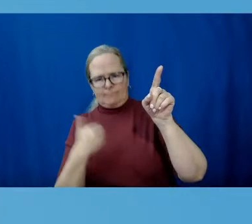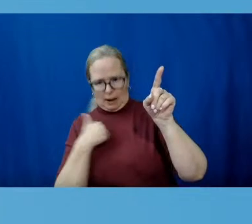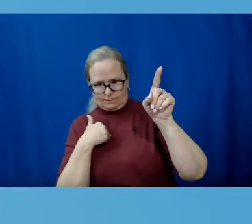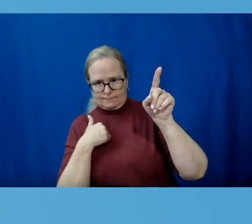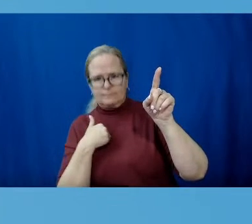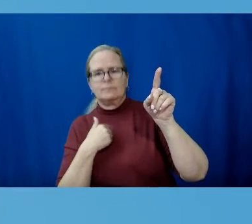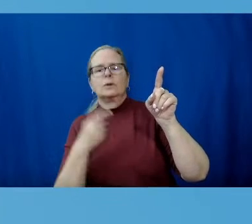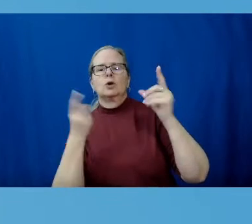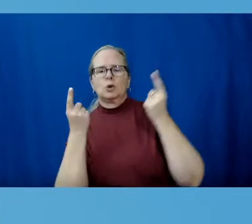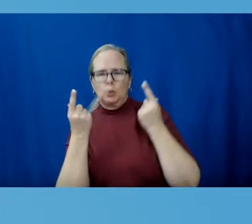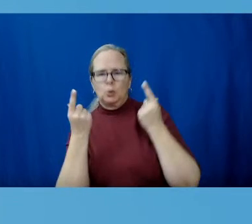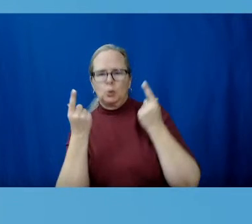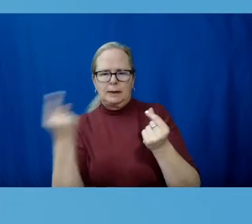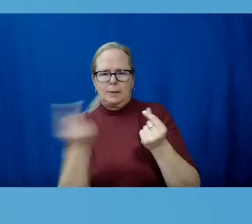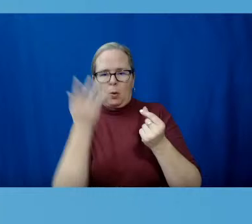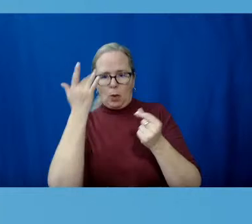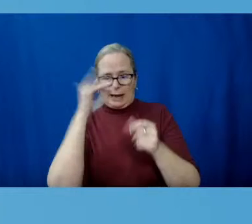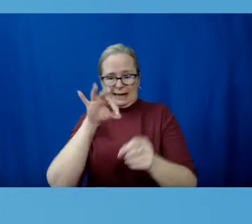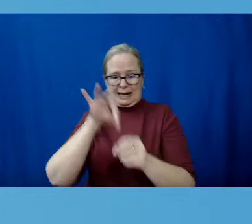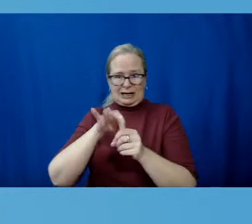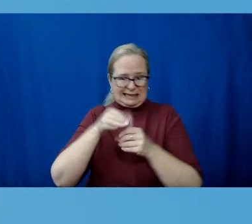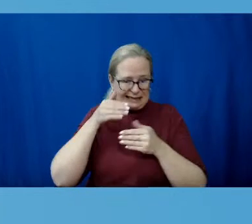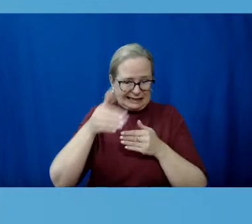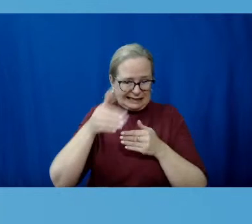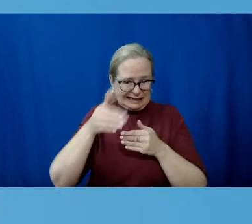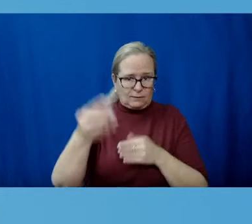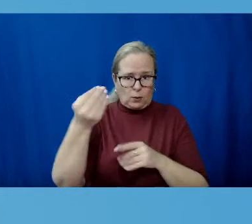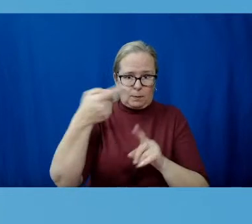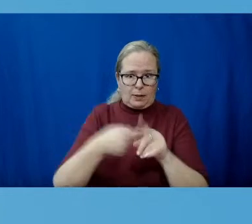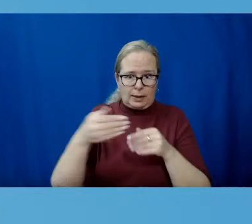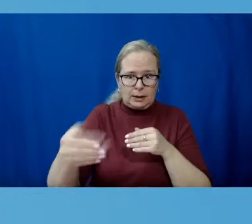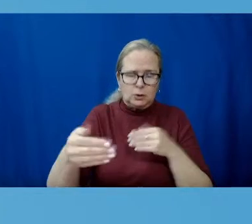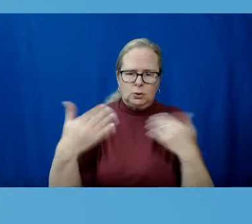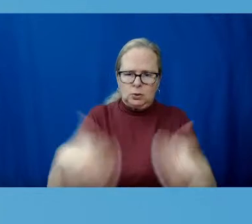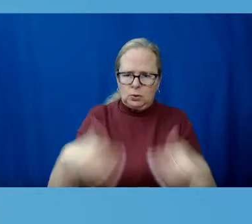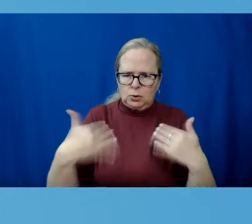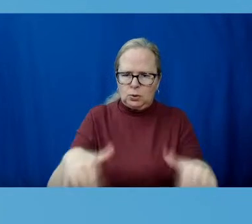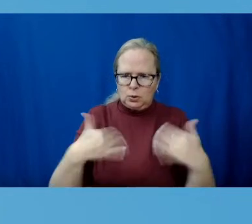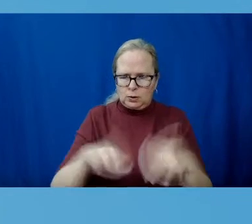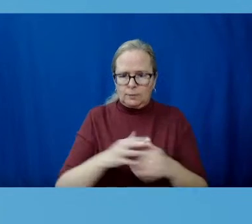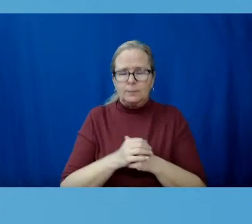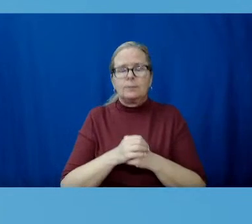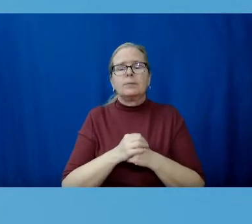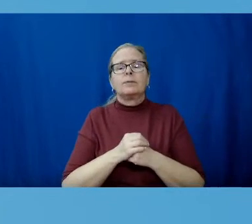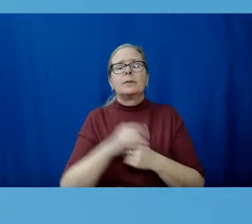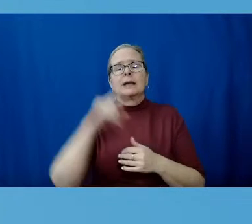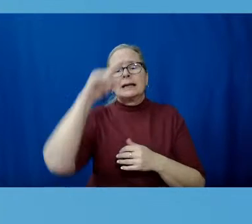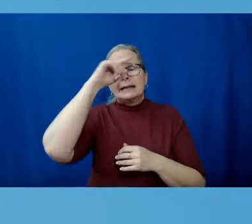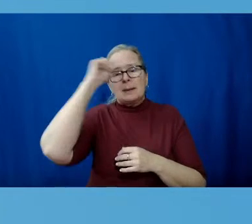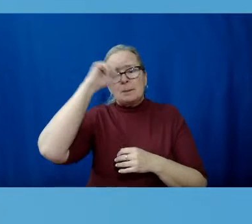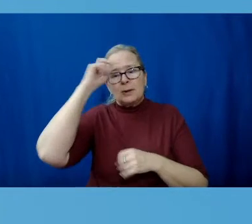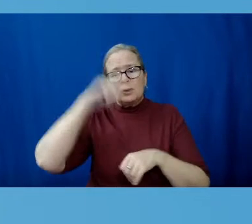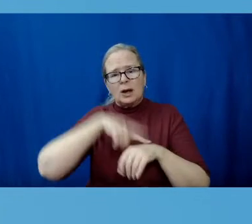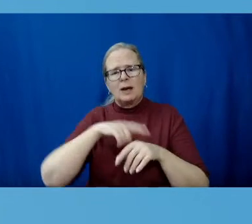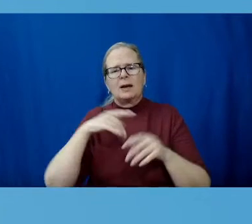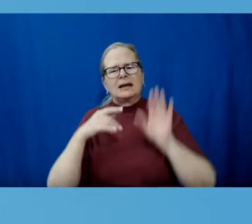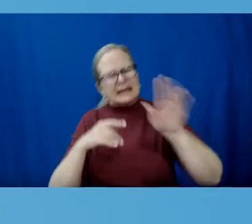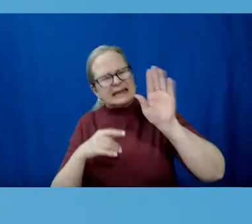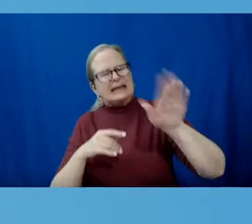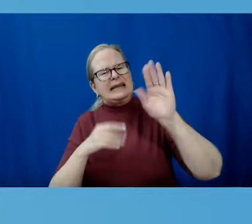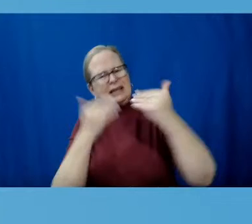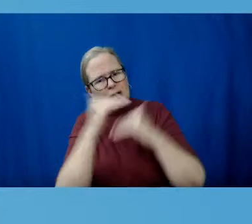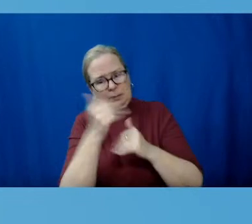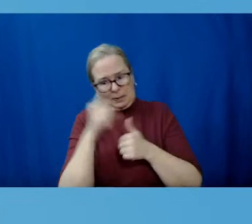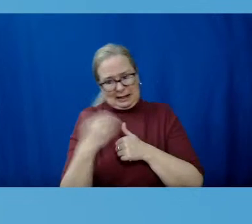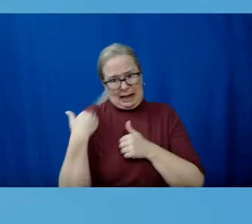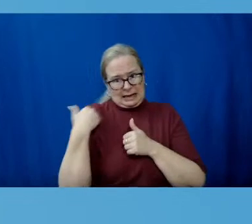to reinstate public health measures. And, the government might say, look, that wasn't just, but I think it helped. And I think